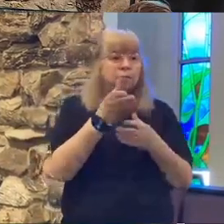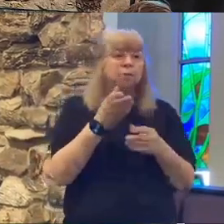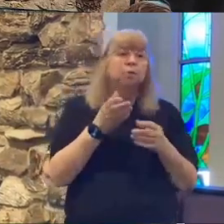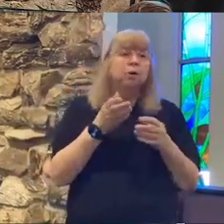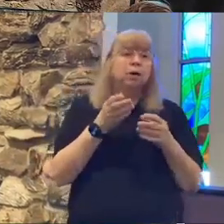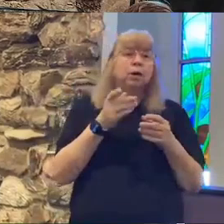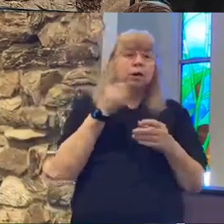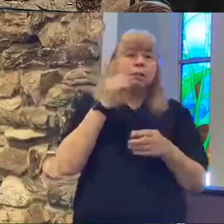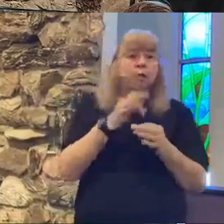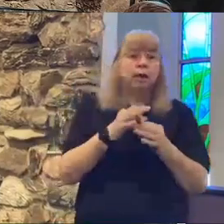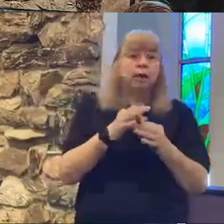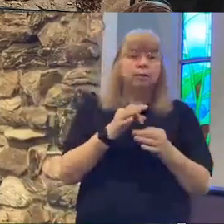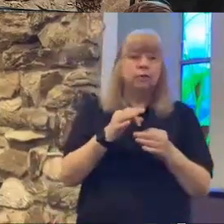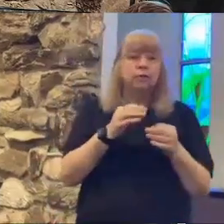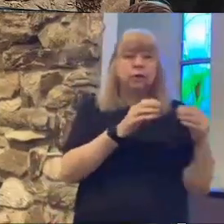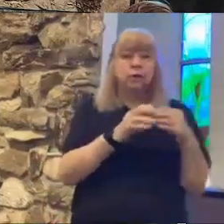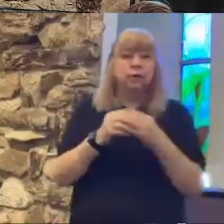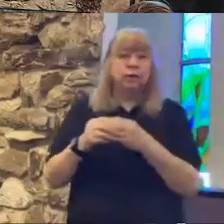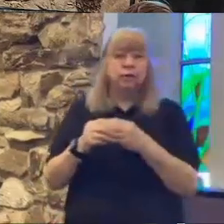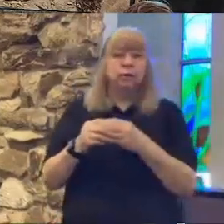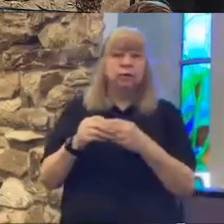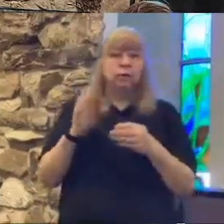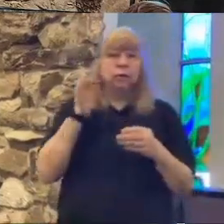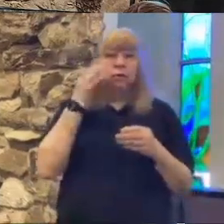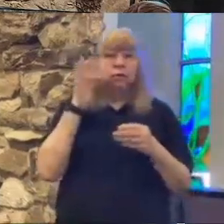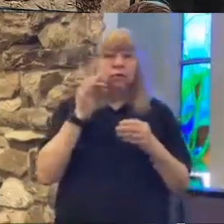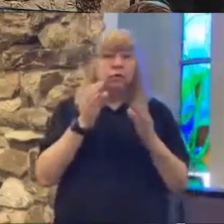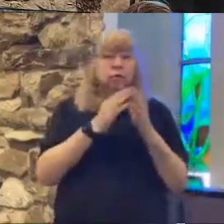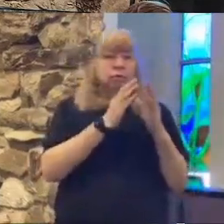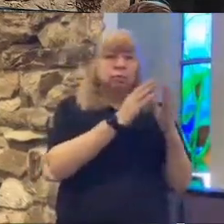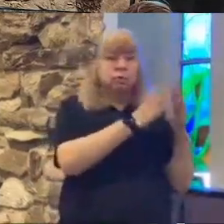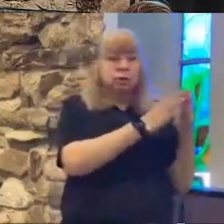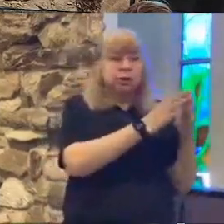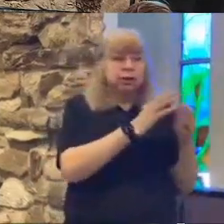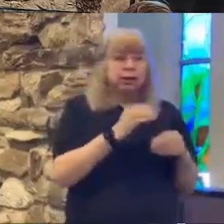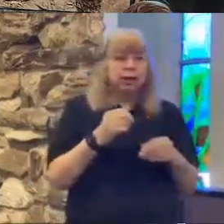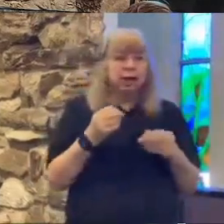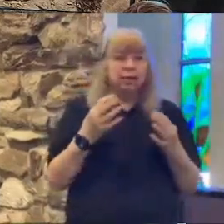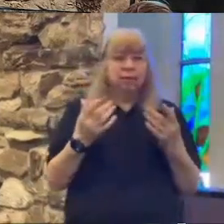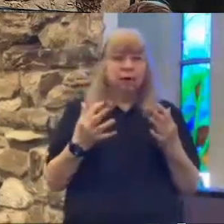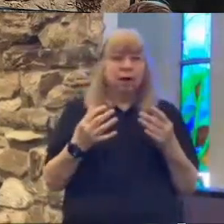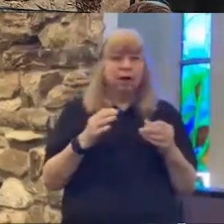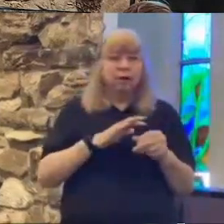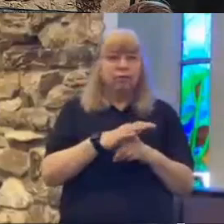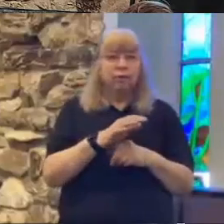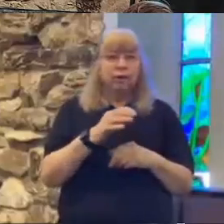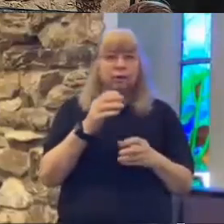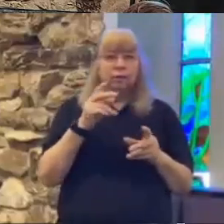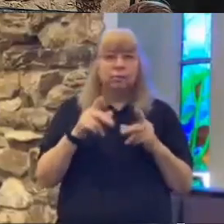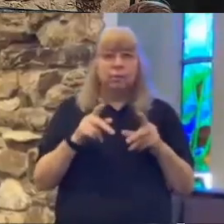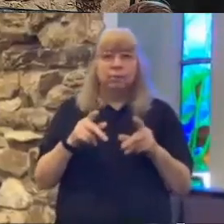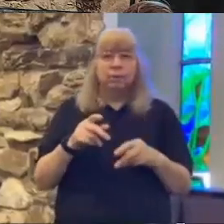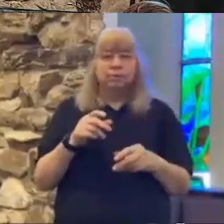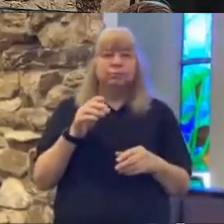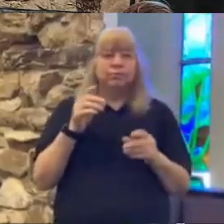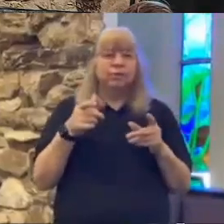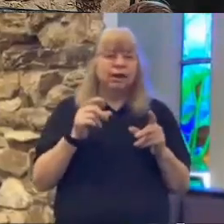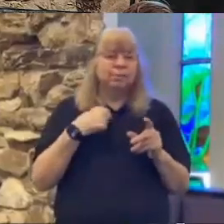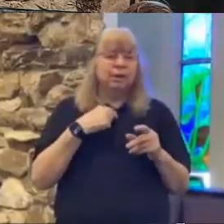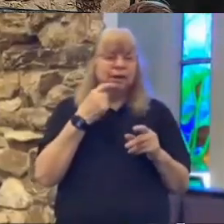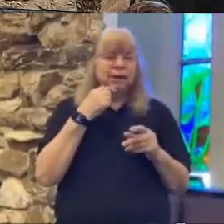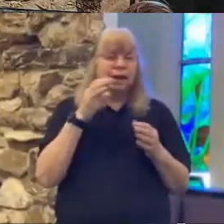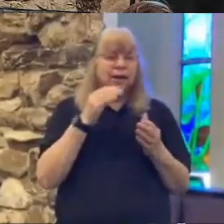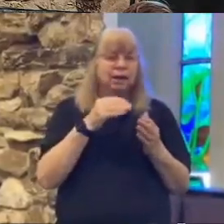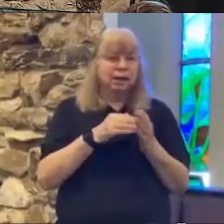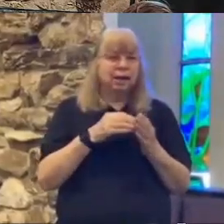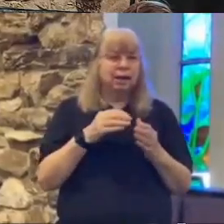leaders, fruitful communities, and fire-filled people. Let me say that again.